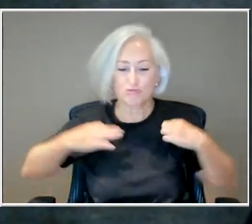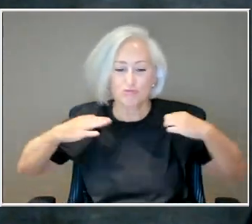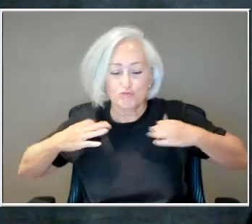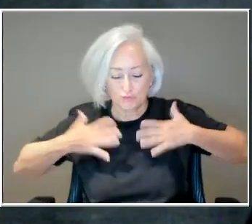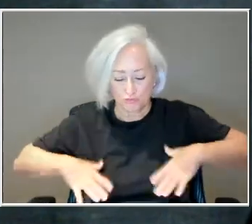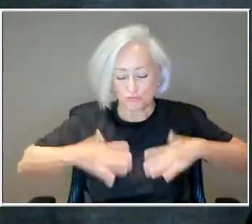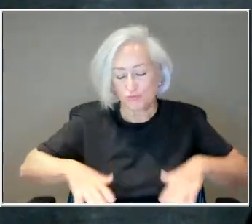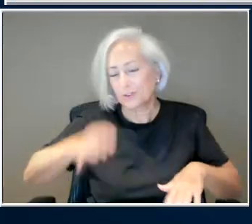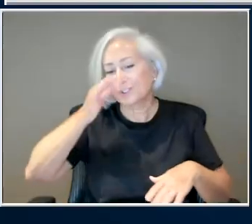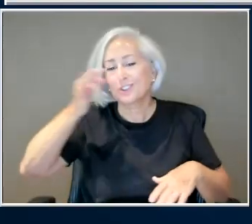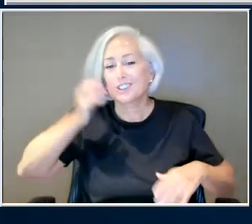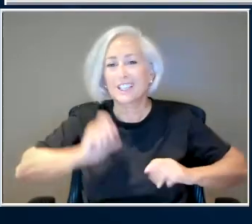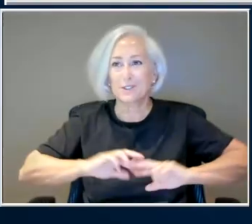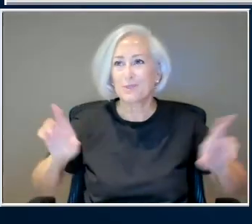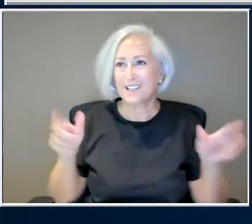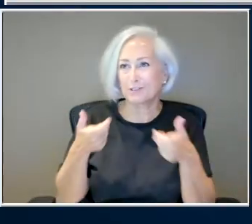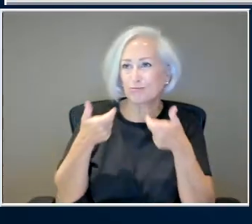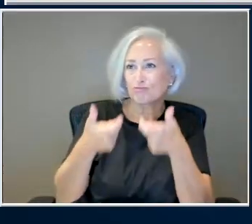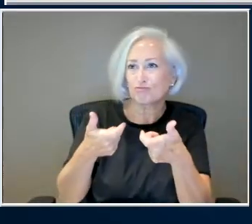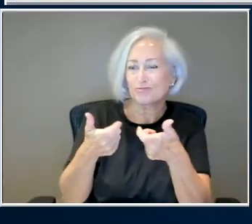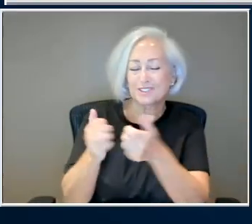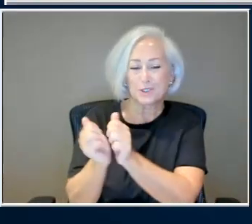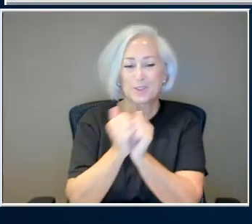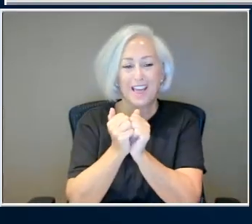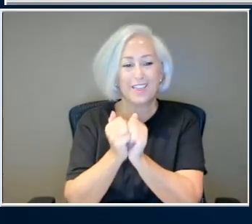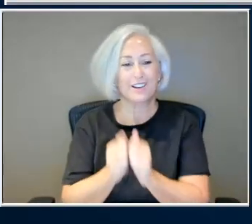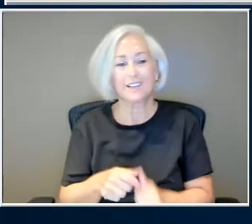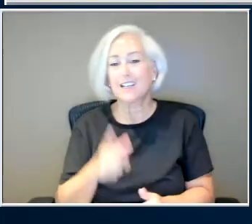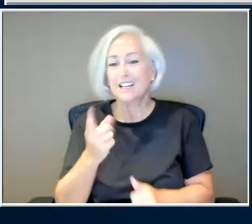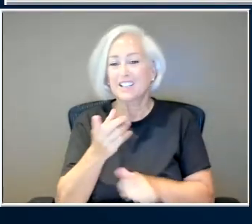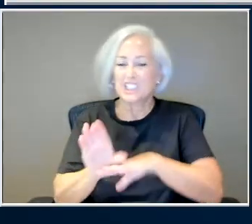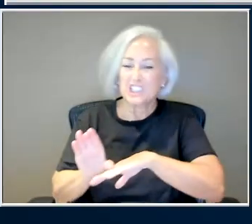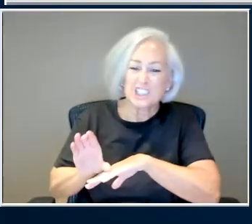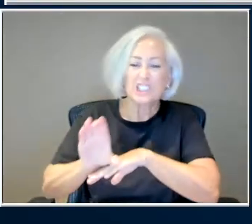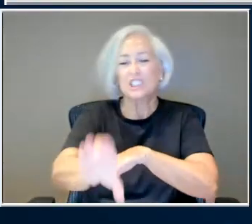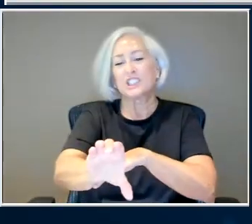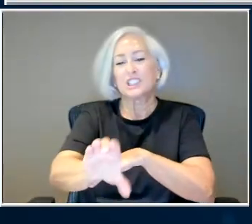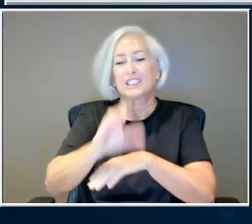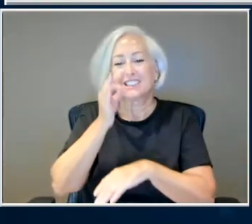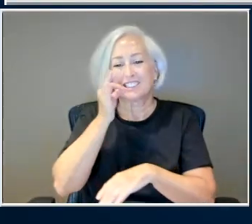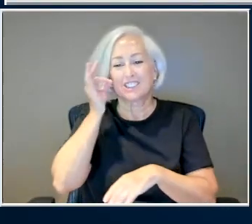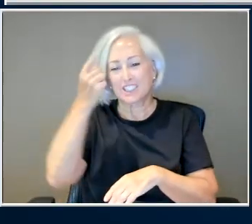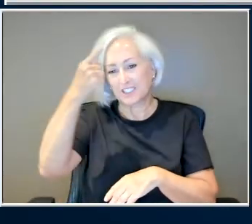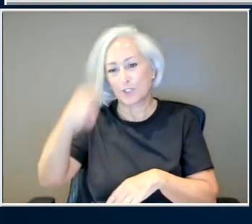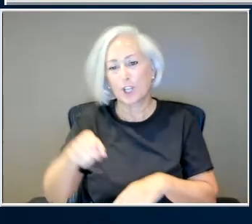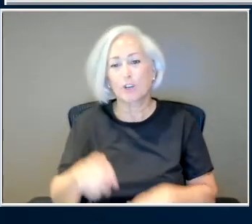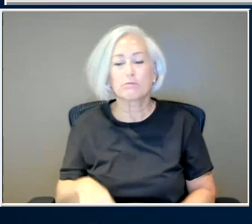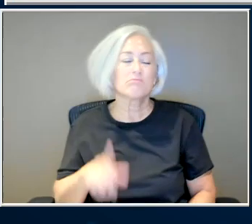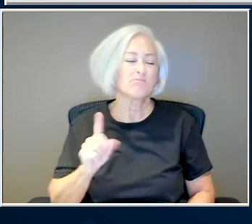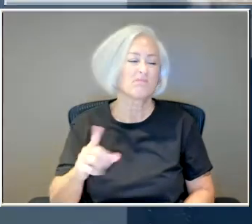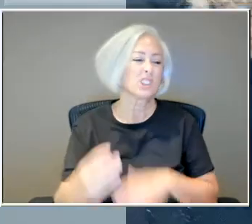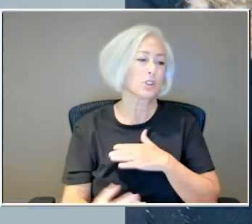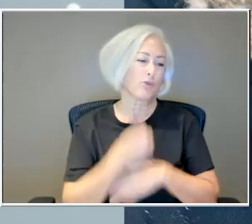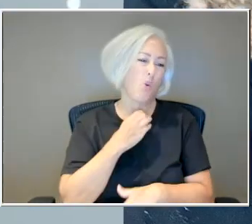game. It was very nice. Okay, so did she push the Chiefs onto you, or were you always a Chiefs fan? She did. She really did.